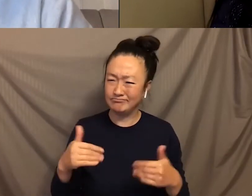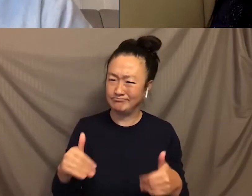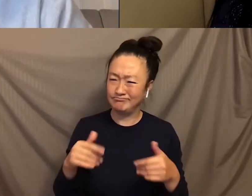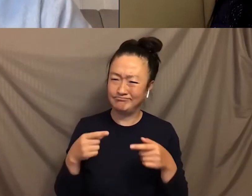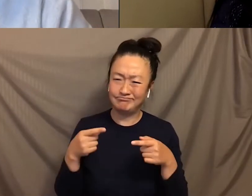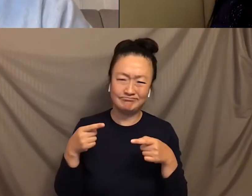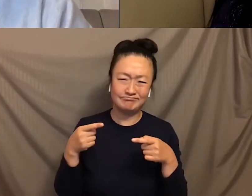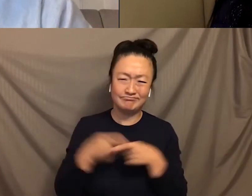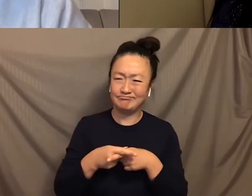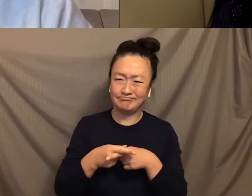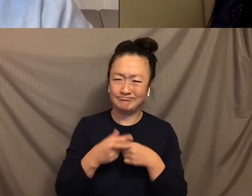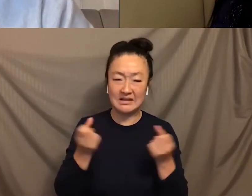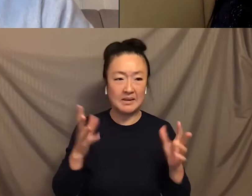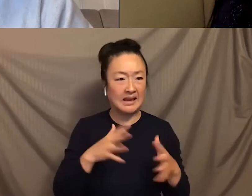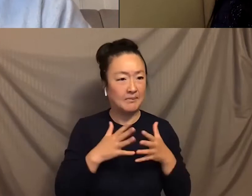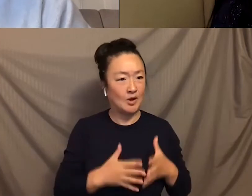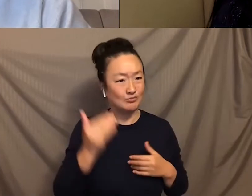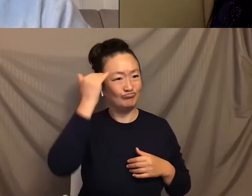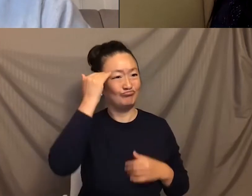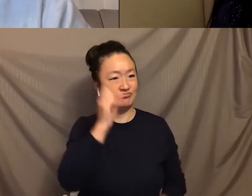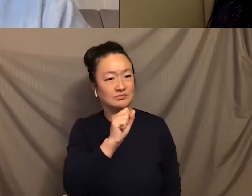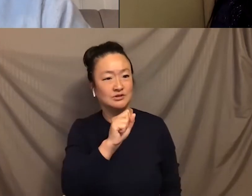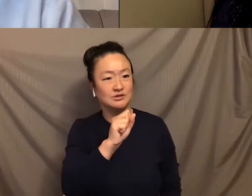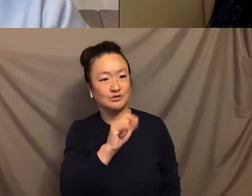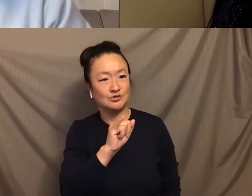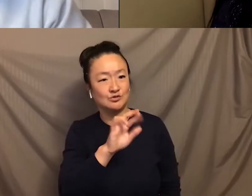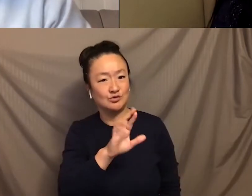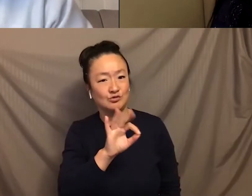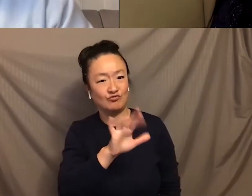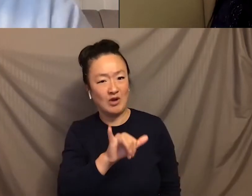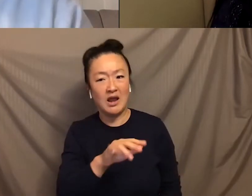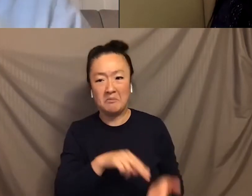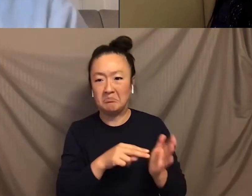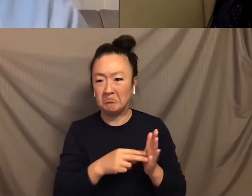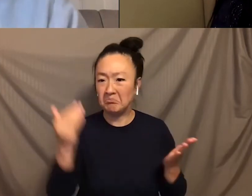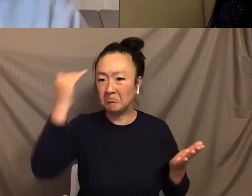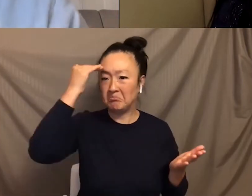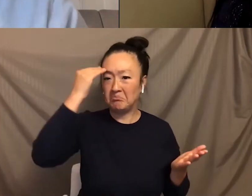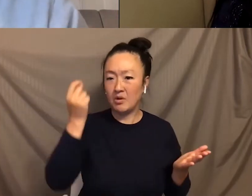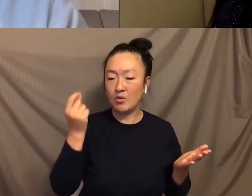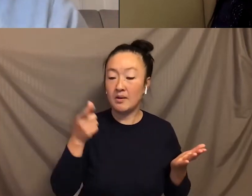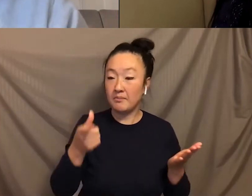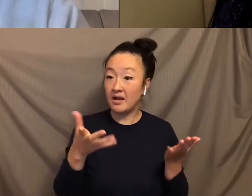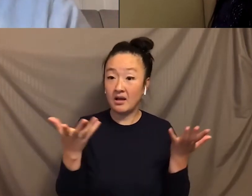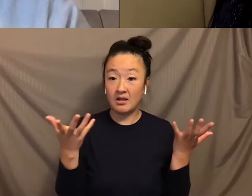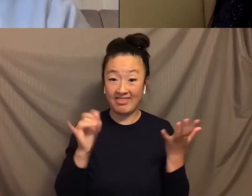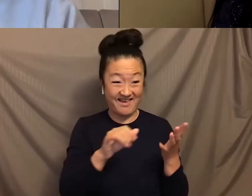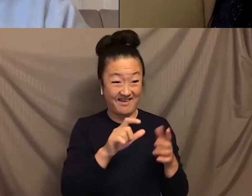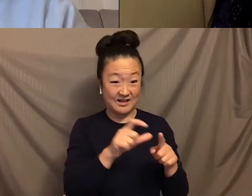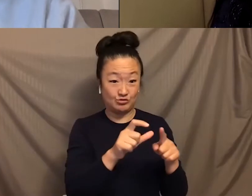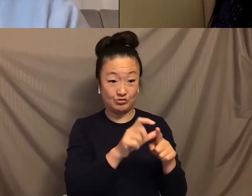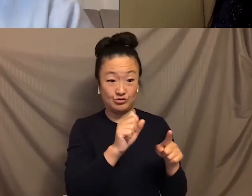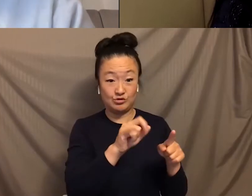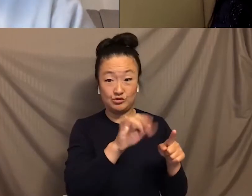know, so many Americans know what stir fry means. And it's that term itself has kind of taken on a life and meaning of its